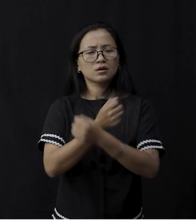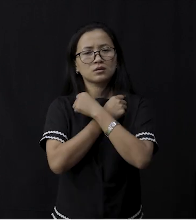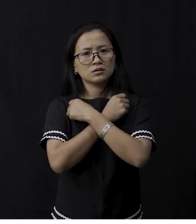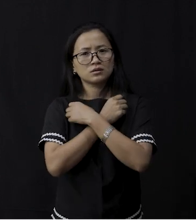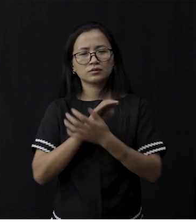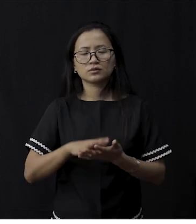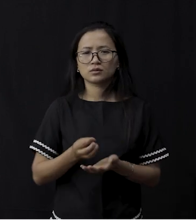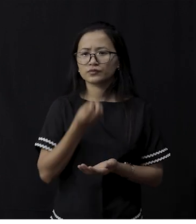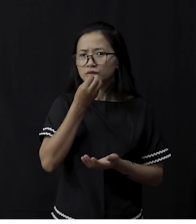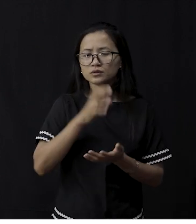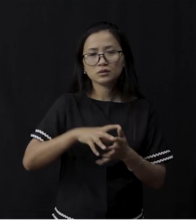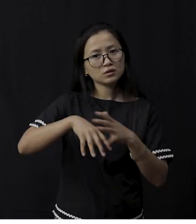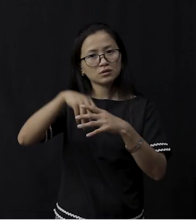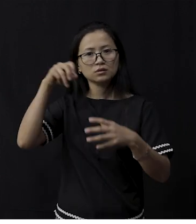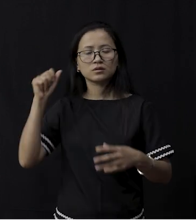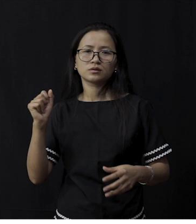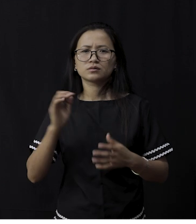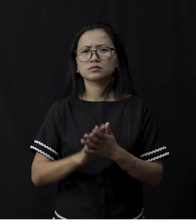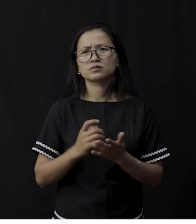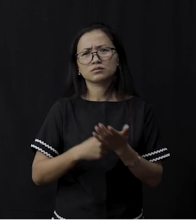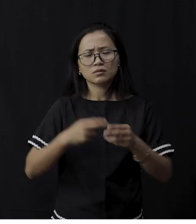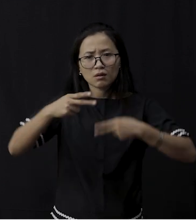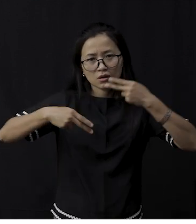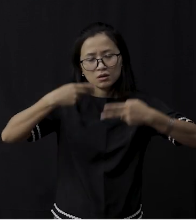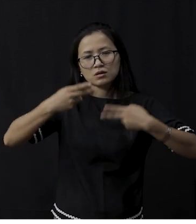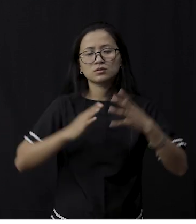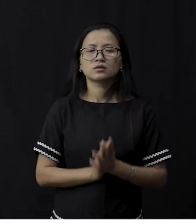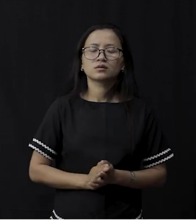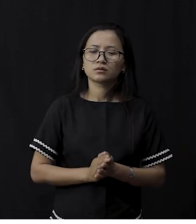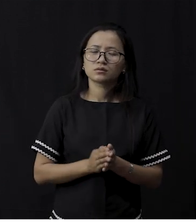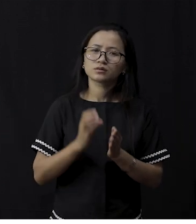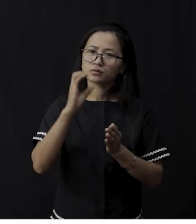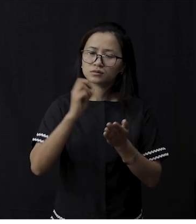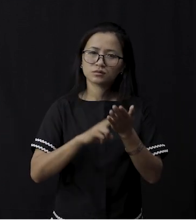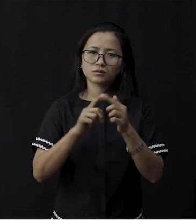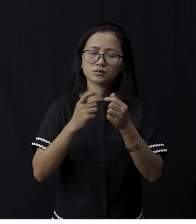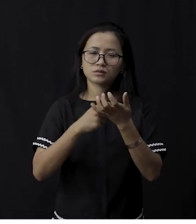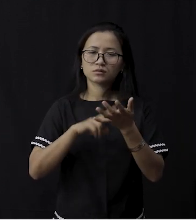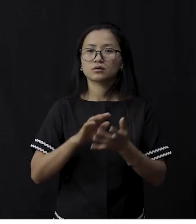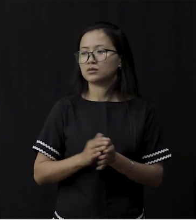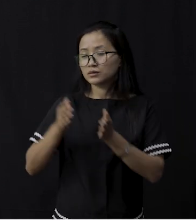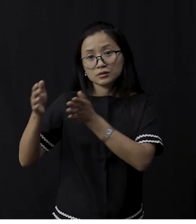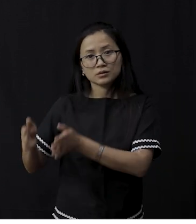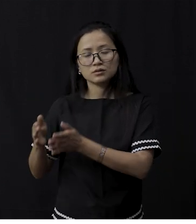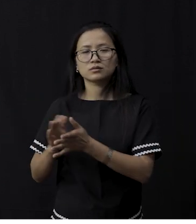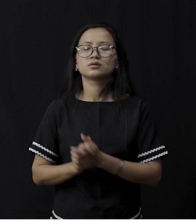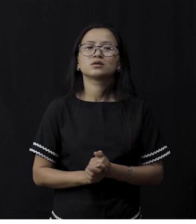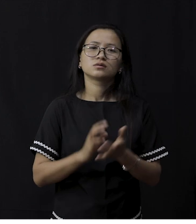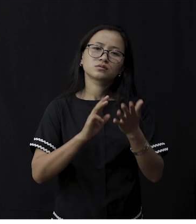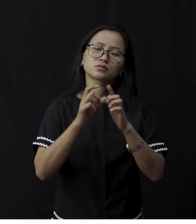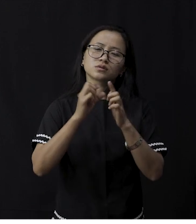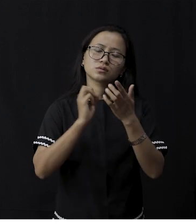to eat outside and you go to a restaurant. I just saw that there's a pizza corner in Kohima. So if I were to go there to